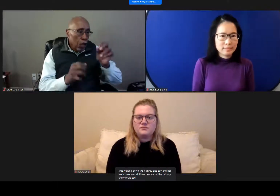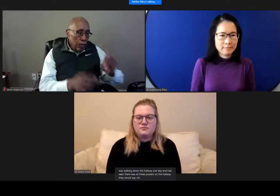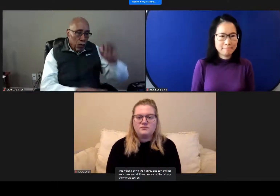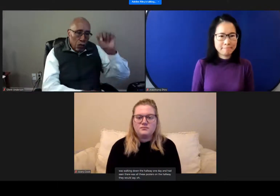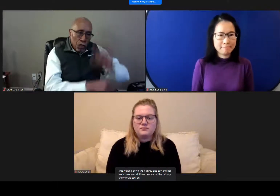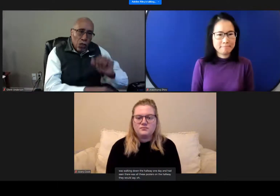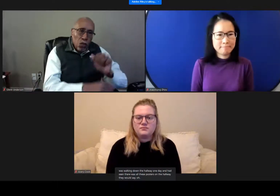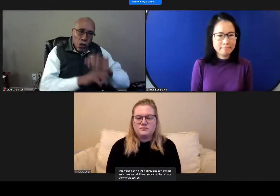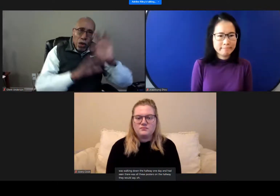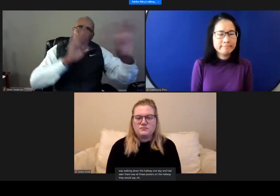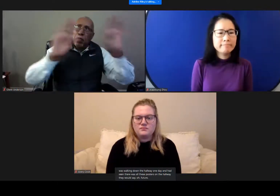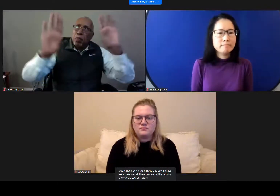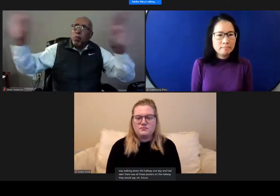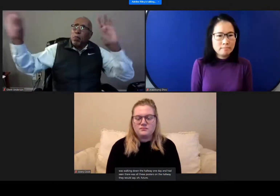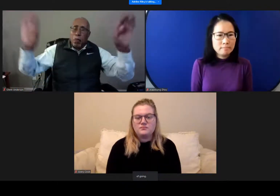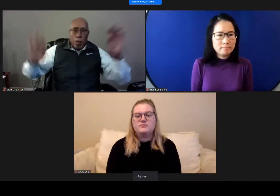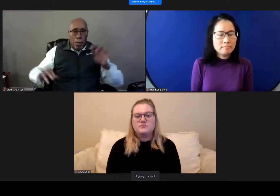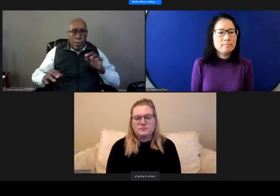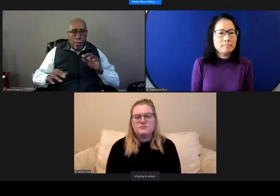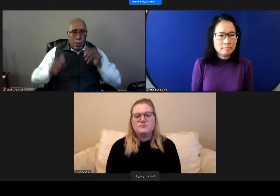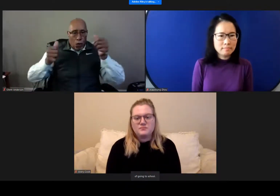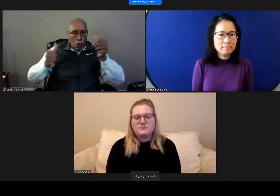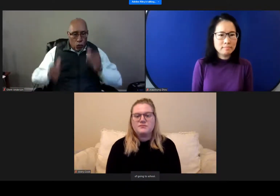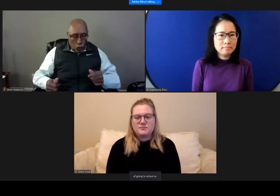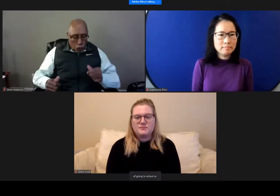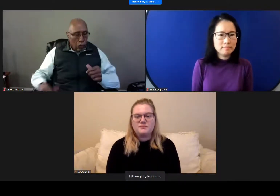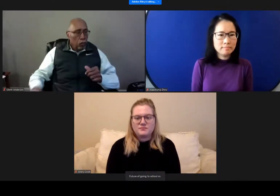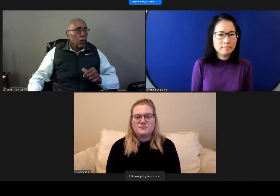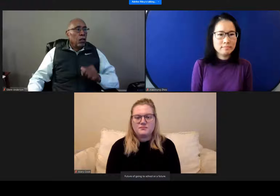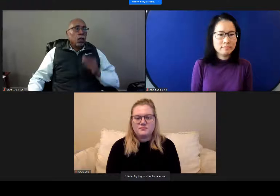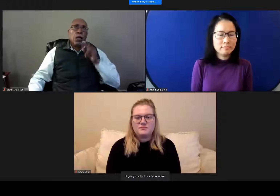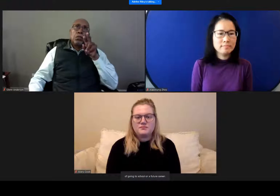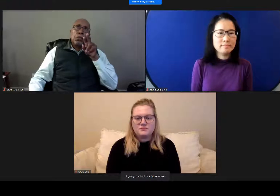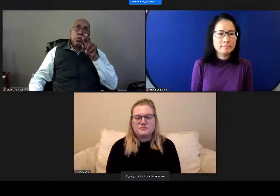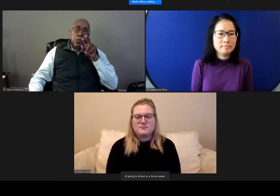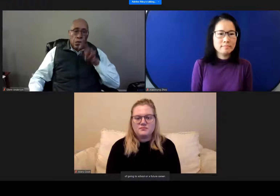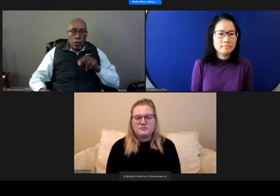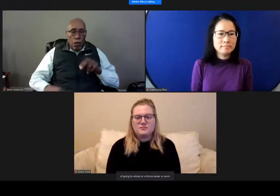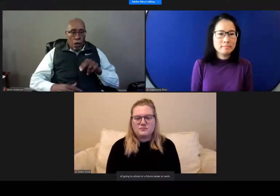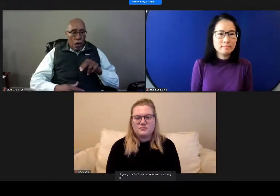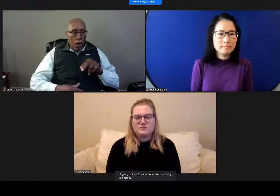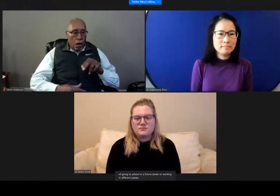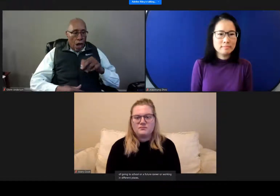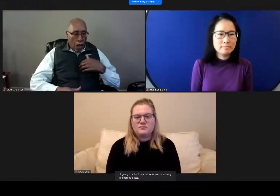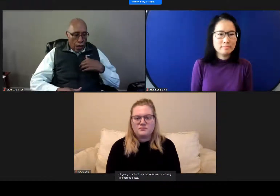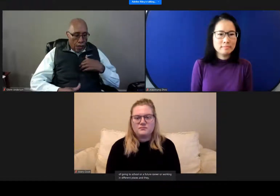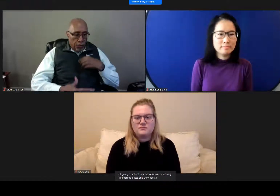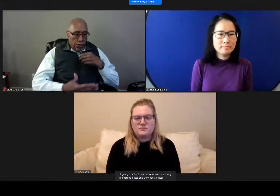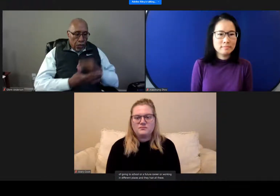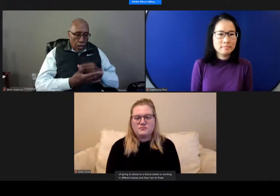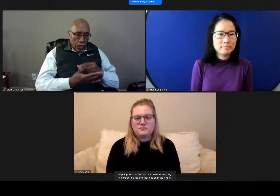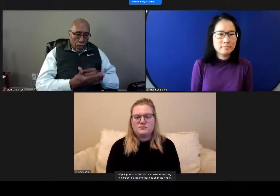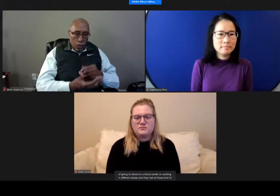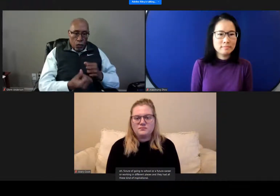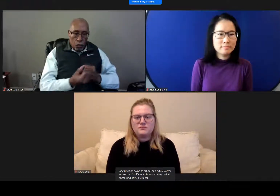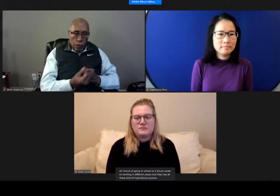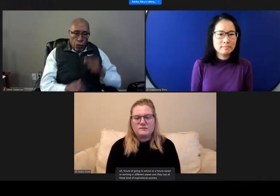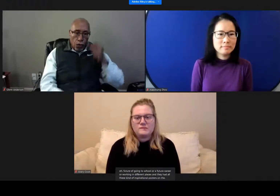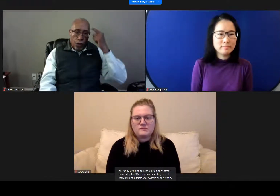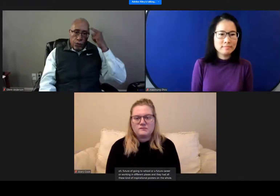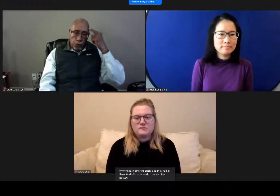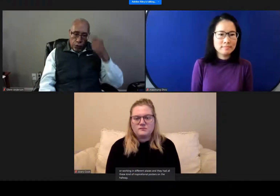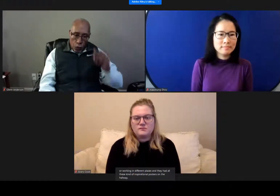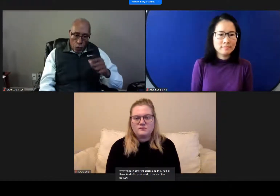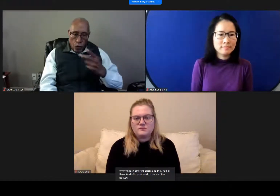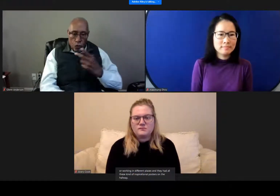oh, future of going to school, or a future career, or working in different places. And they had all these kind of inspirational posters on the